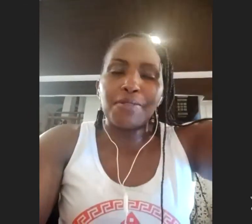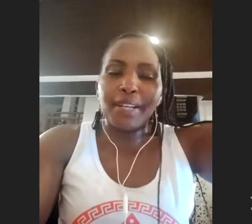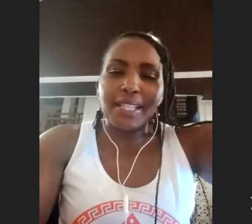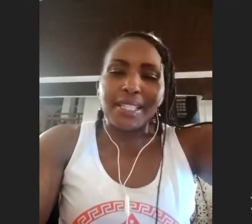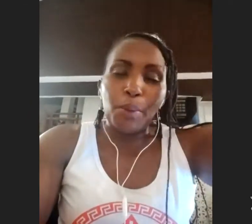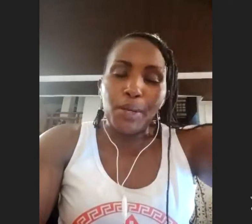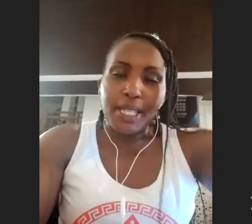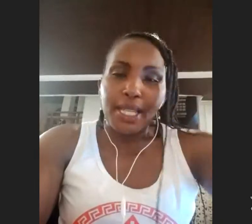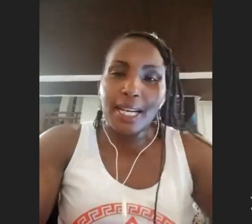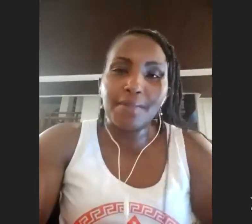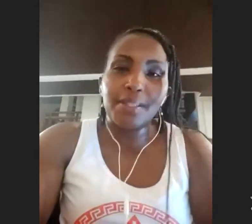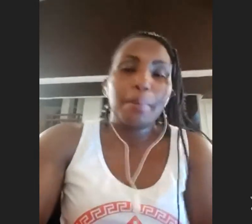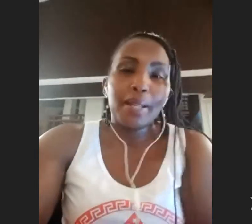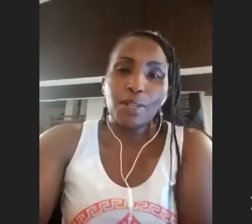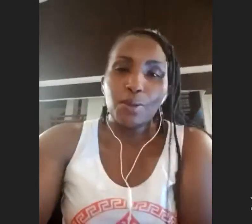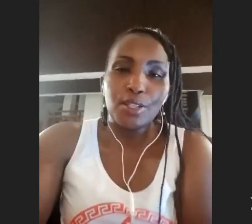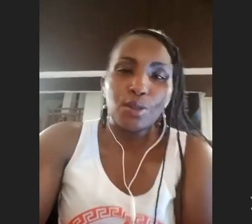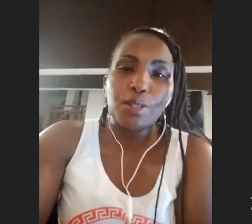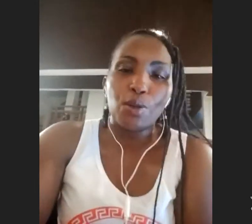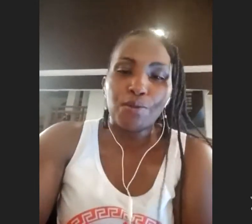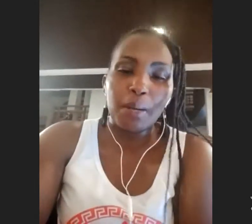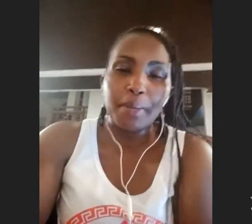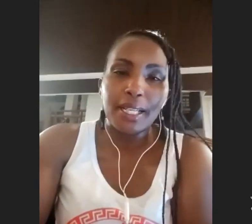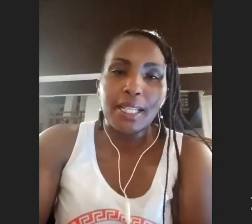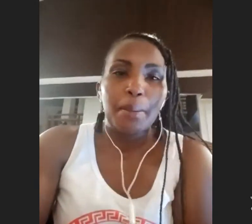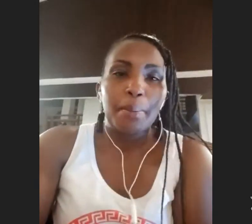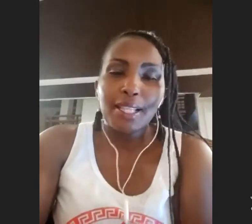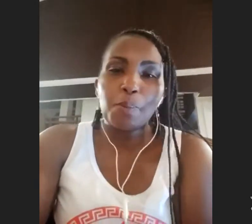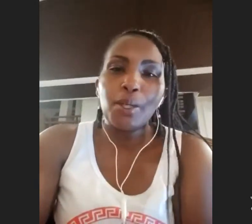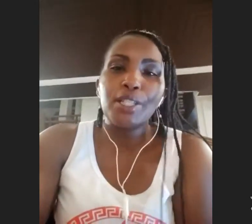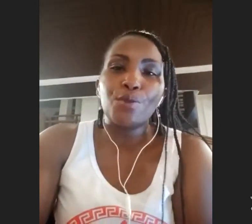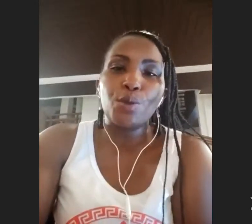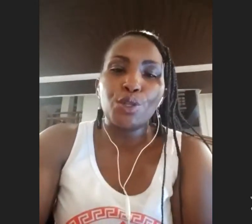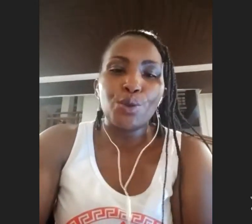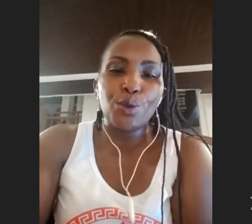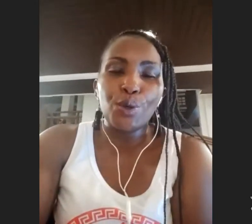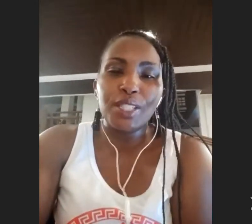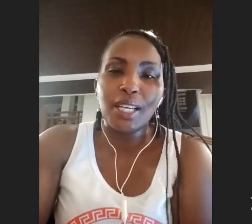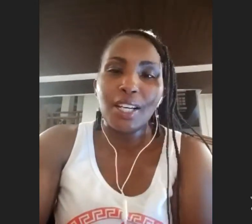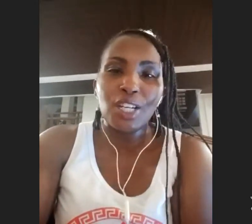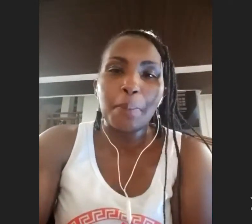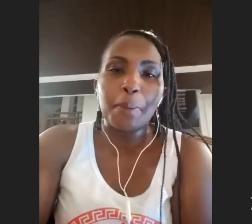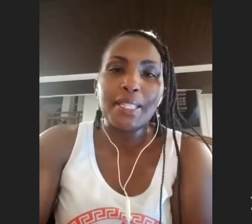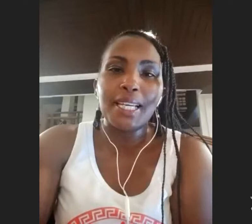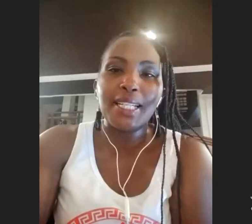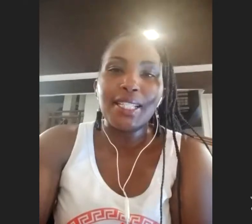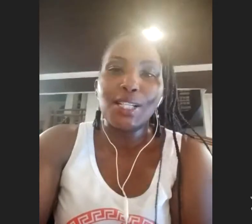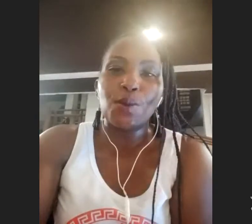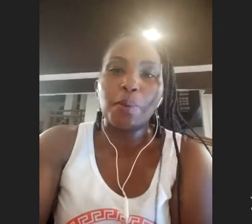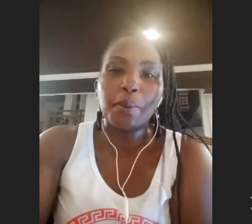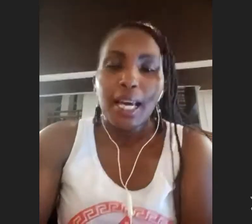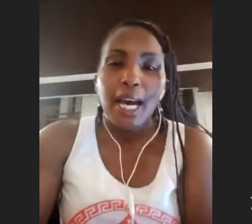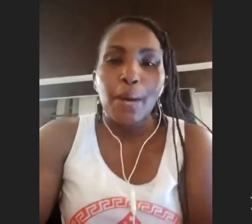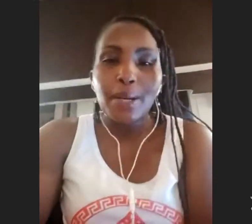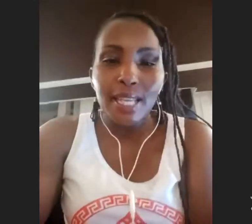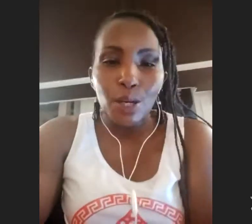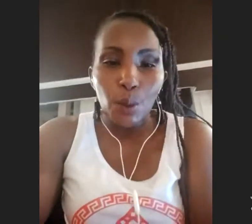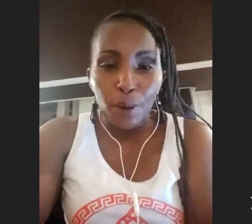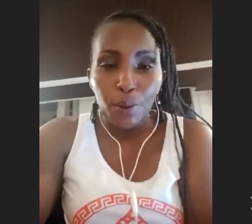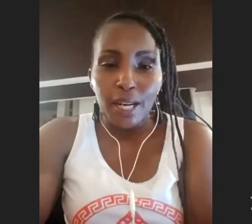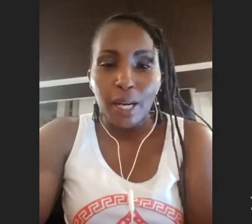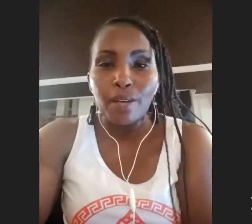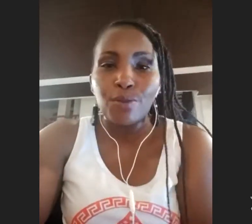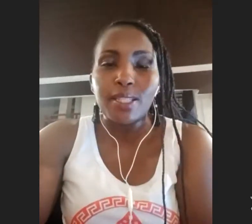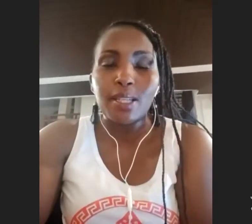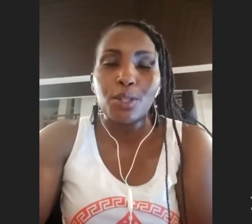be certified at some point in their lives. But that one is not confirmed yet. But at this point, if you wish to do your CHRP, please get in touch with me. I will tell you